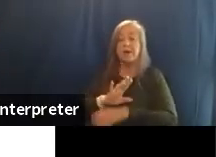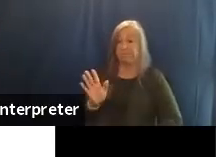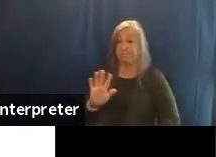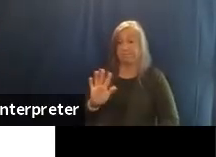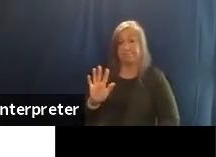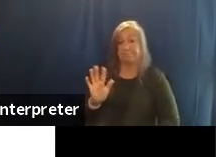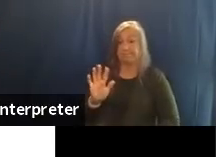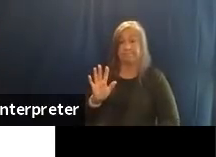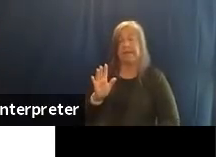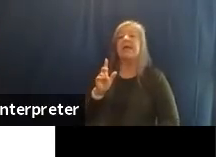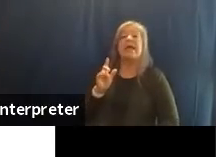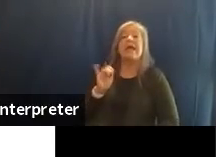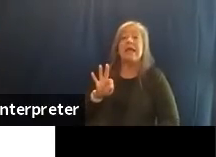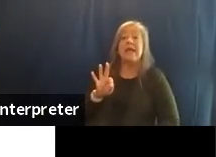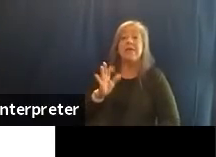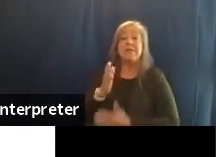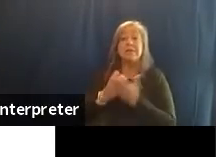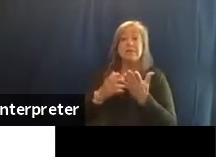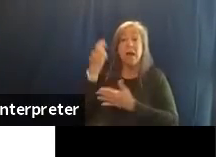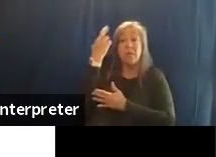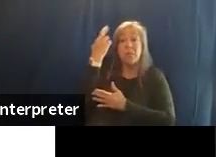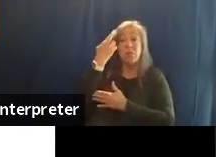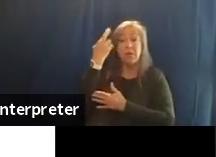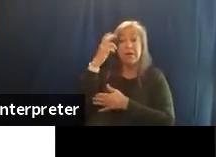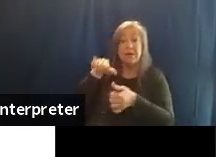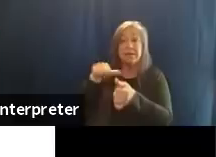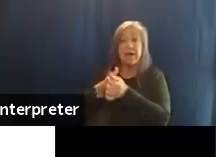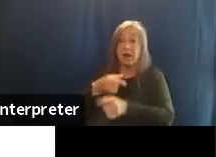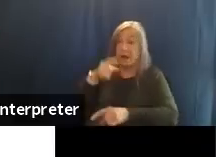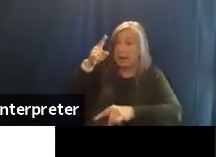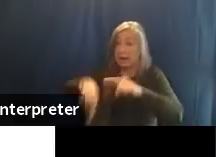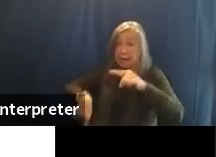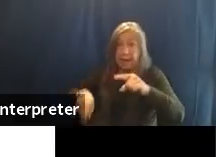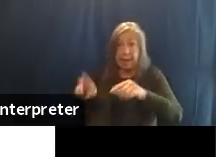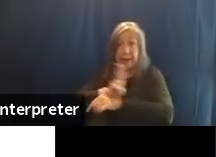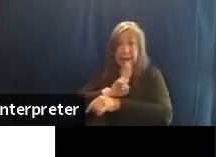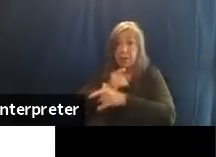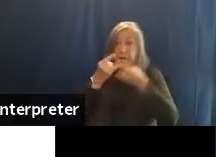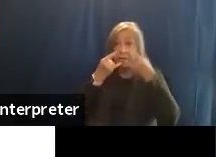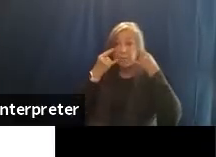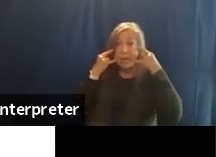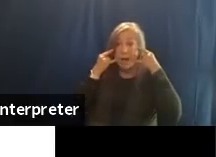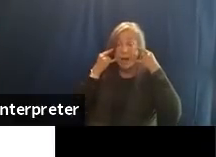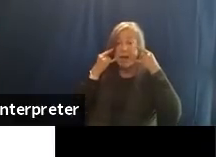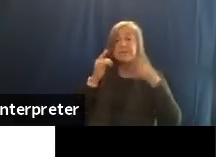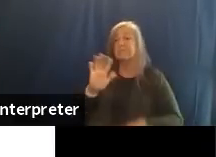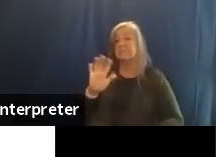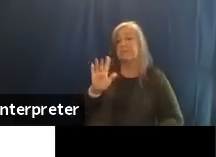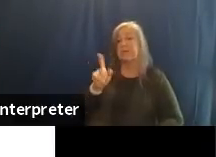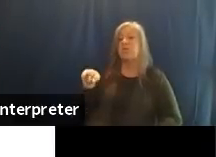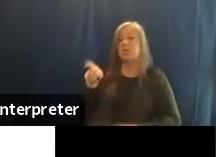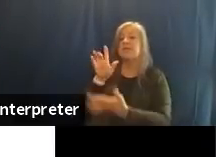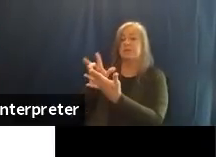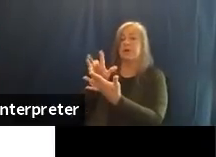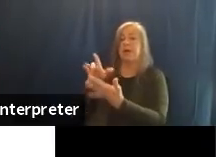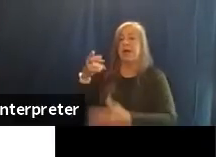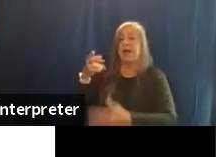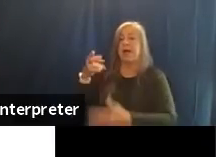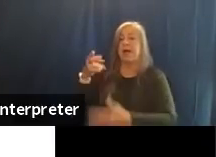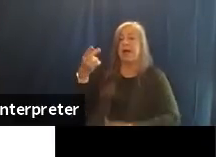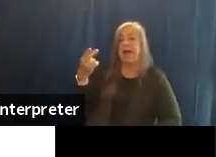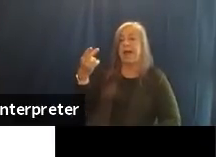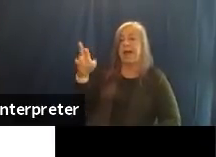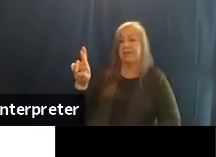cannot wear a mask at work. So I just wanted to make sure you knew that you needed to reach out to HR if you're going to have any sort